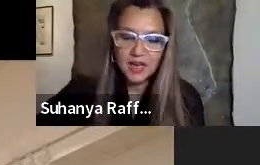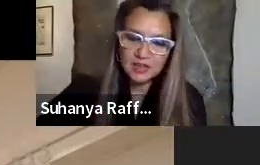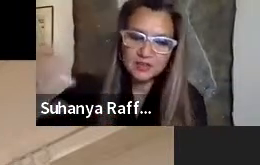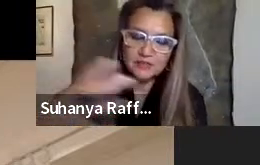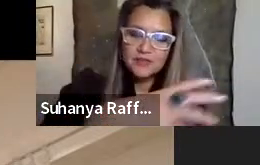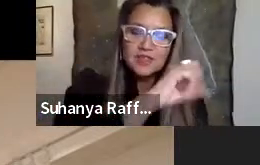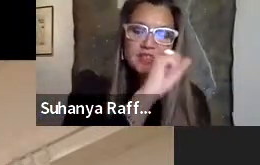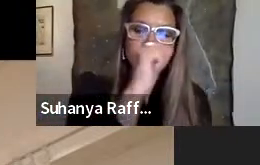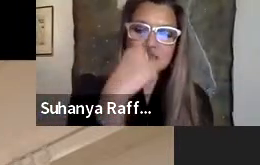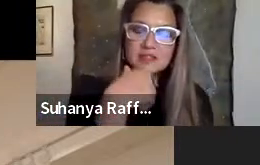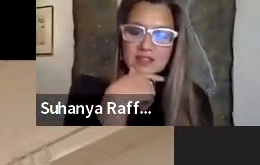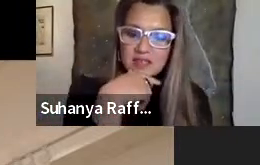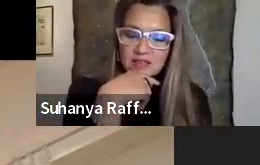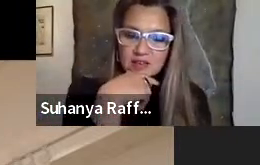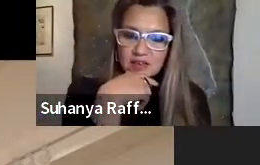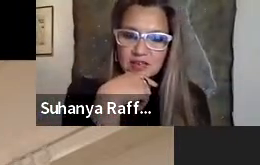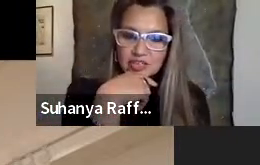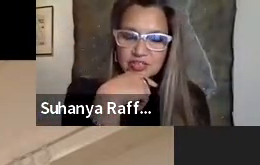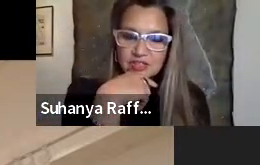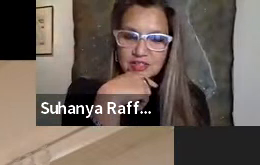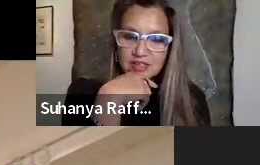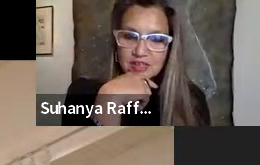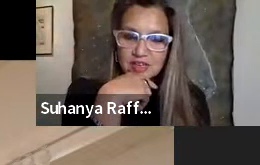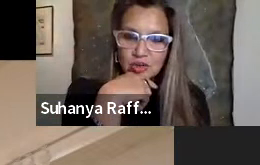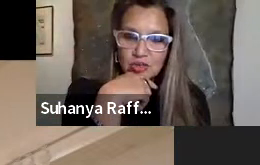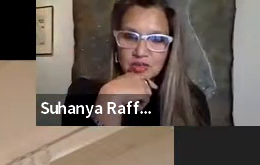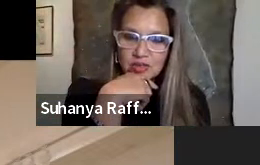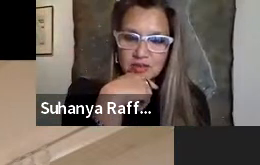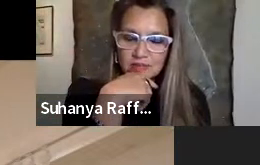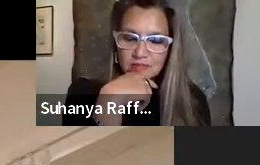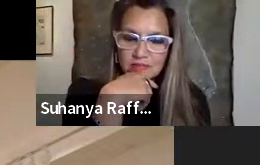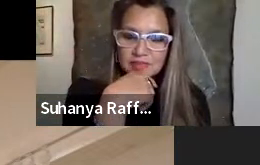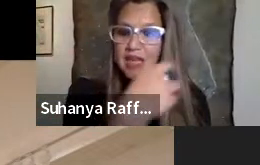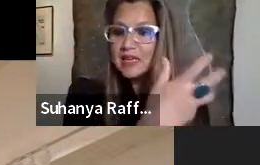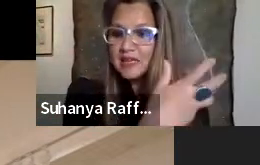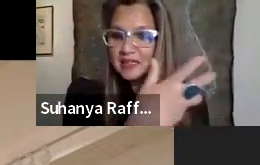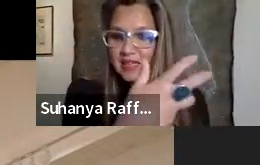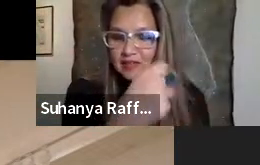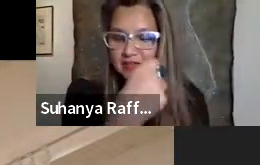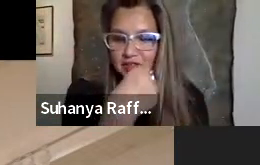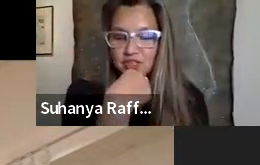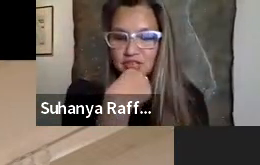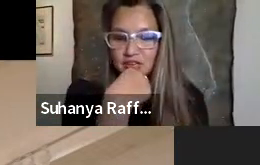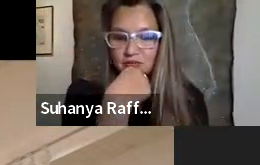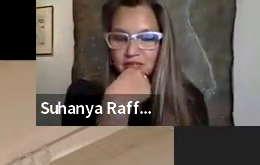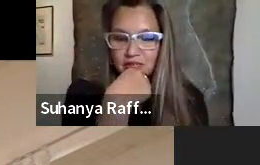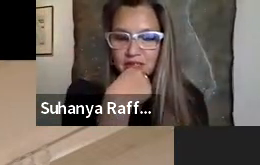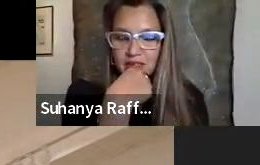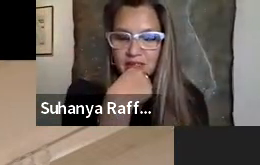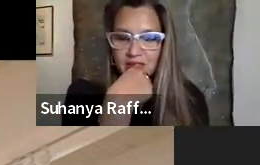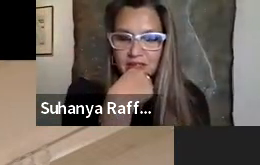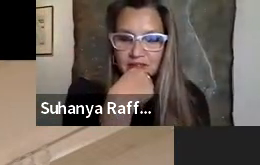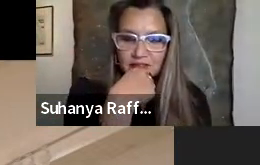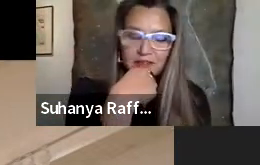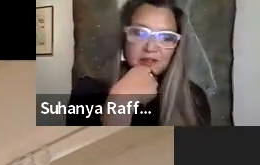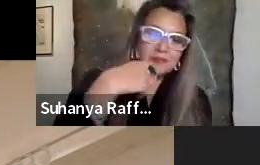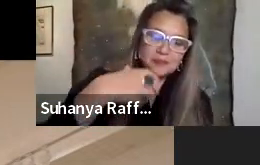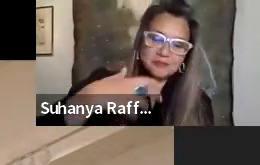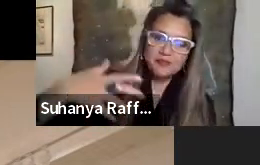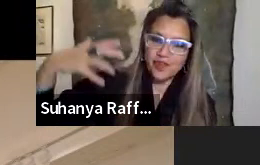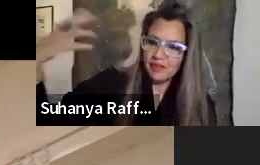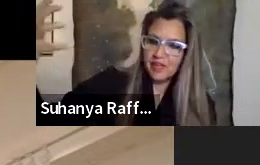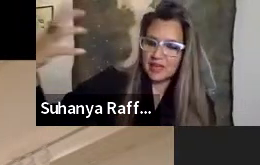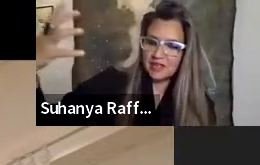and it's part of the SIG collections in our skylight galleries, which are really